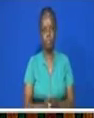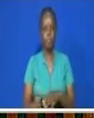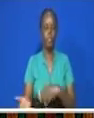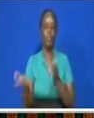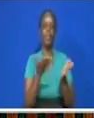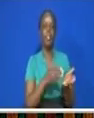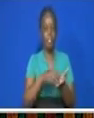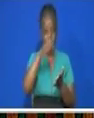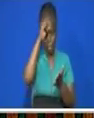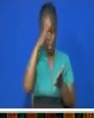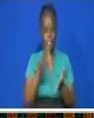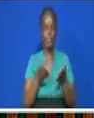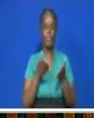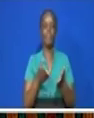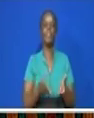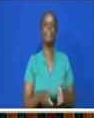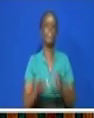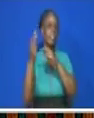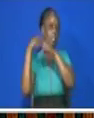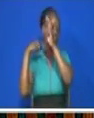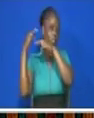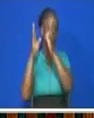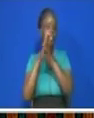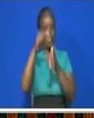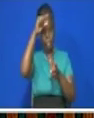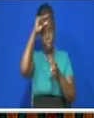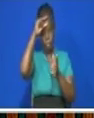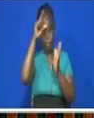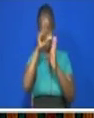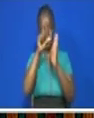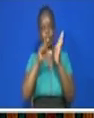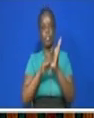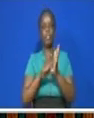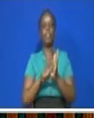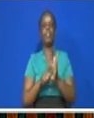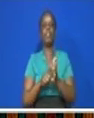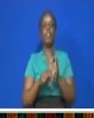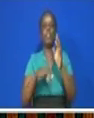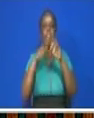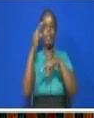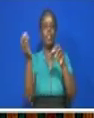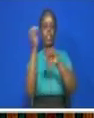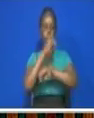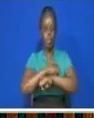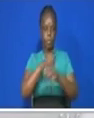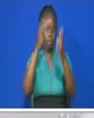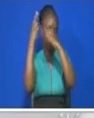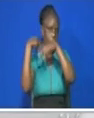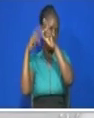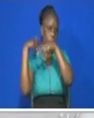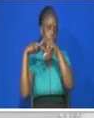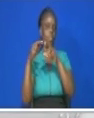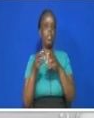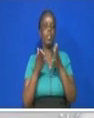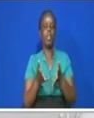Welcome, dear learner, to our today's History and Government Secondary Revision. And in